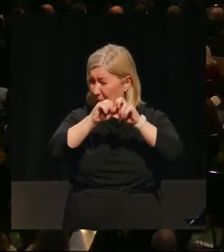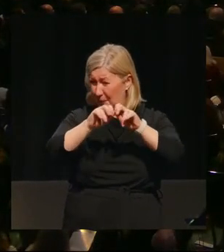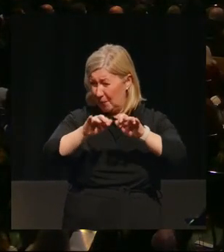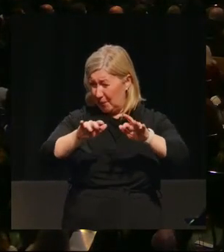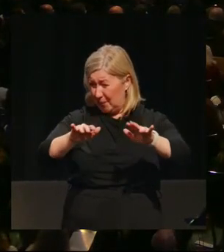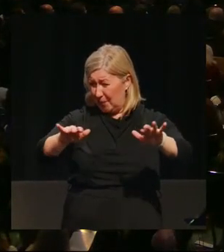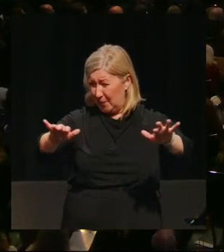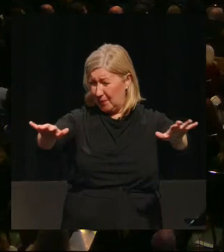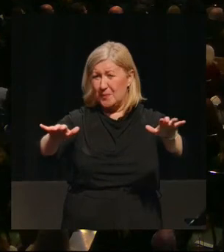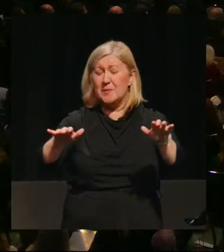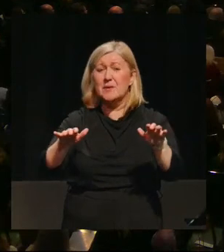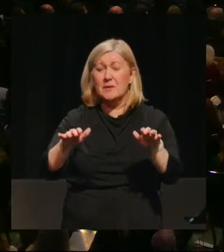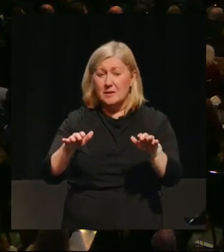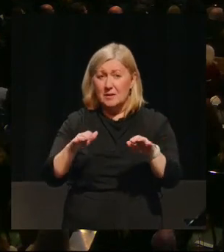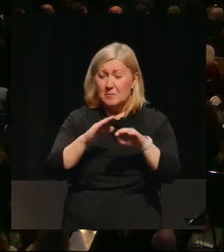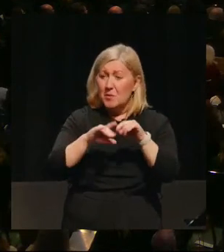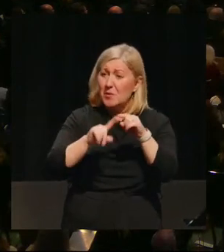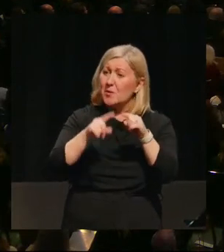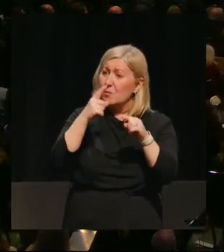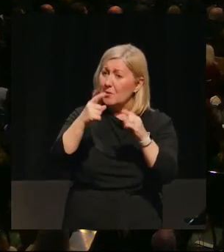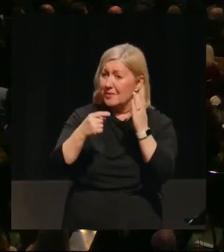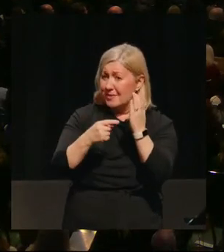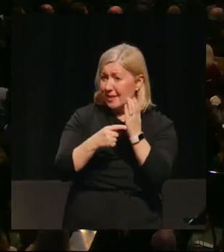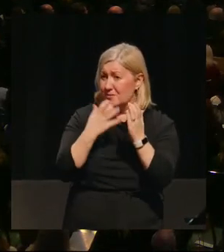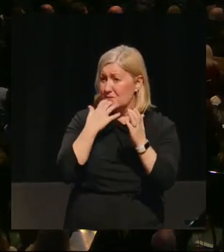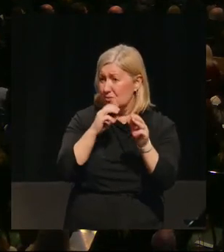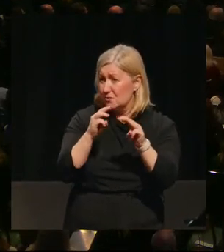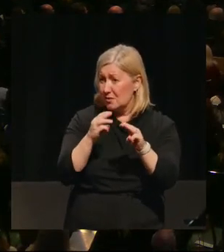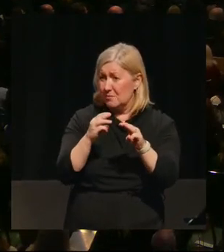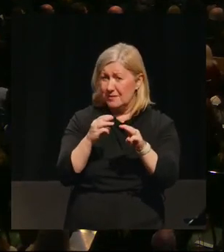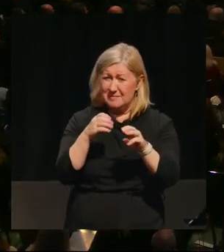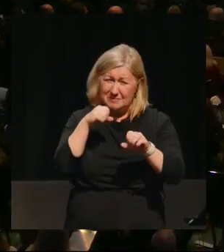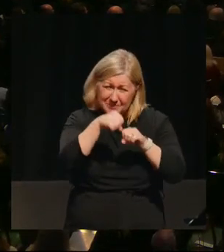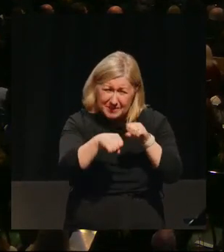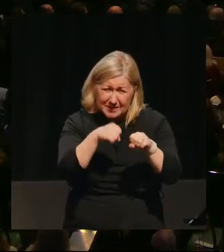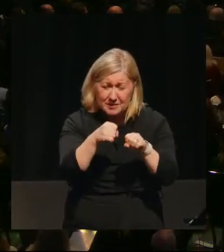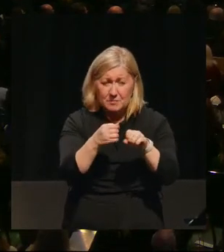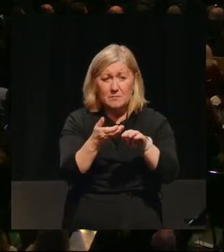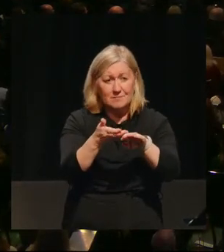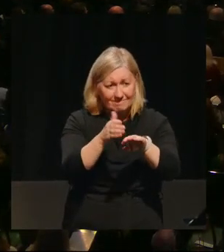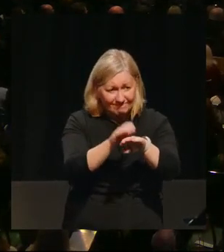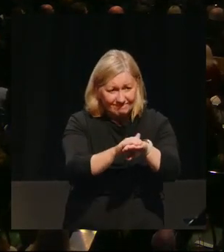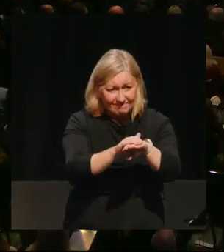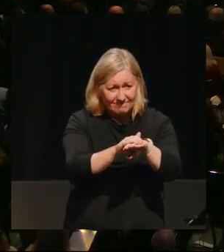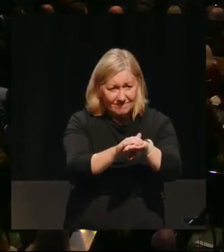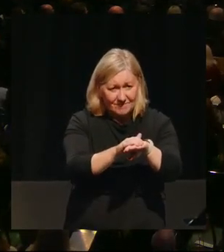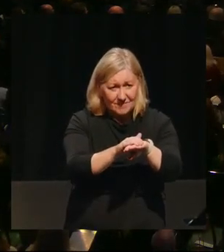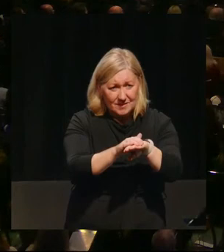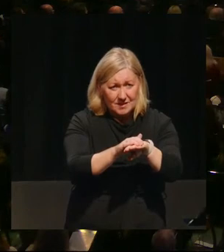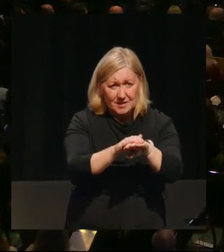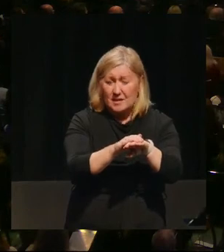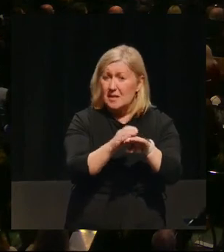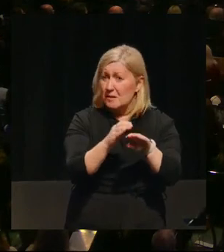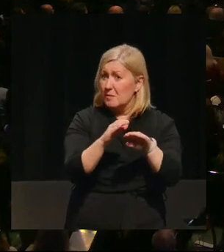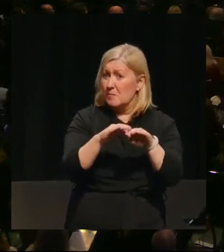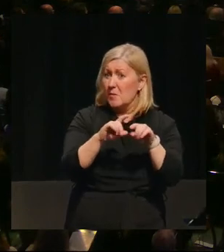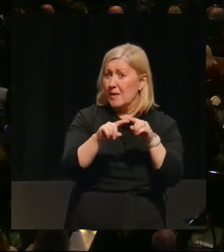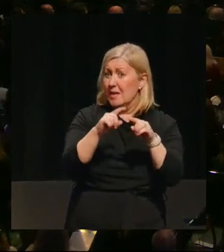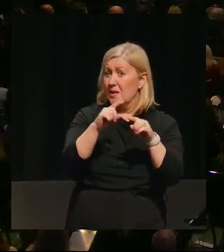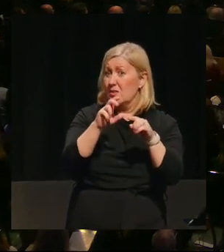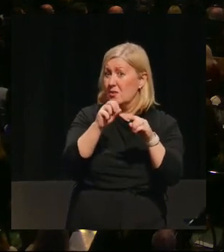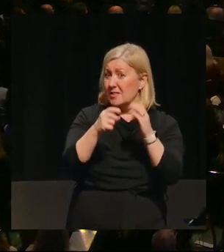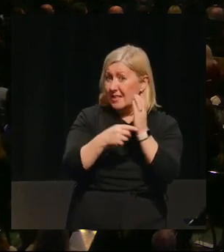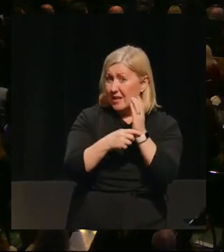Over 1,000 Jews were beaten to death, and some 30,000 Jewish men were thrown into concentration